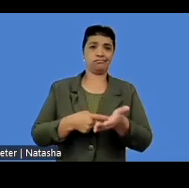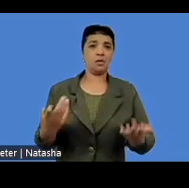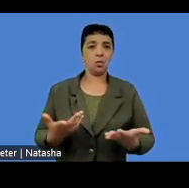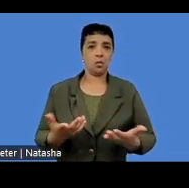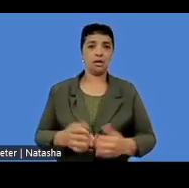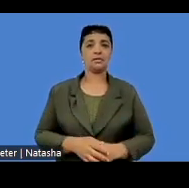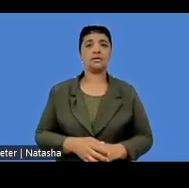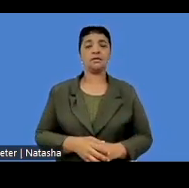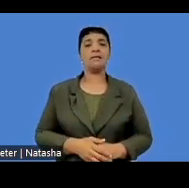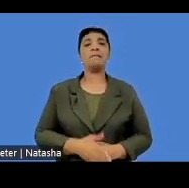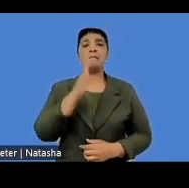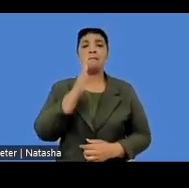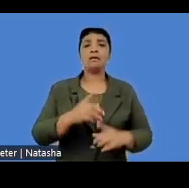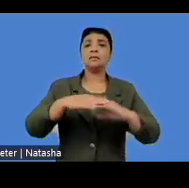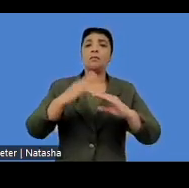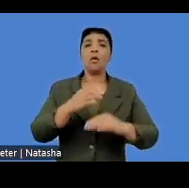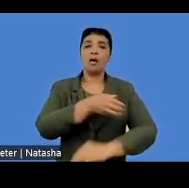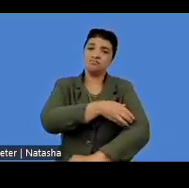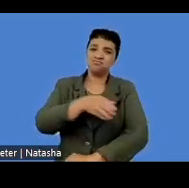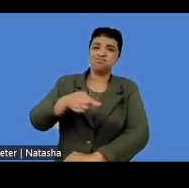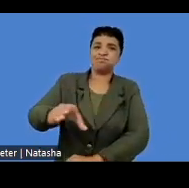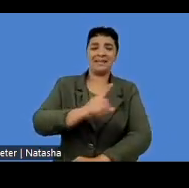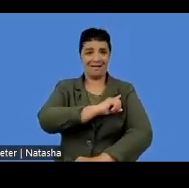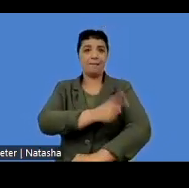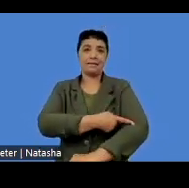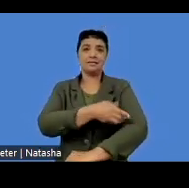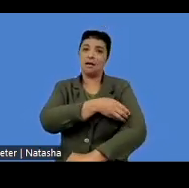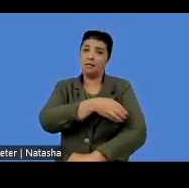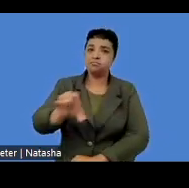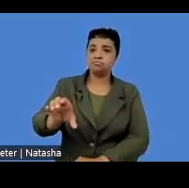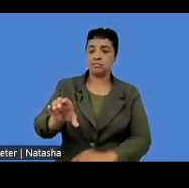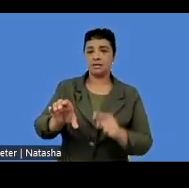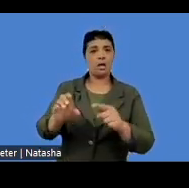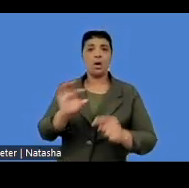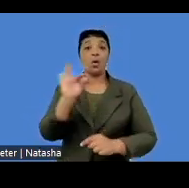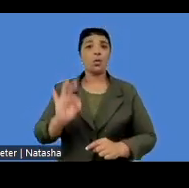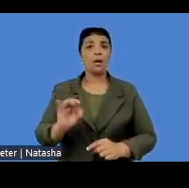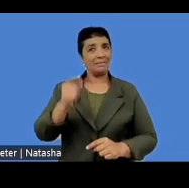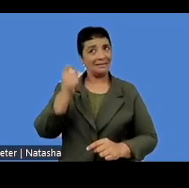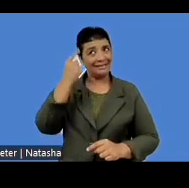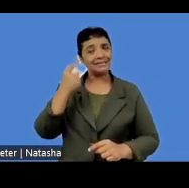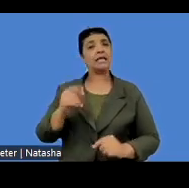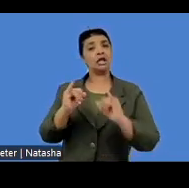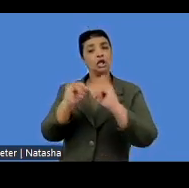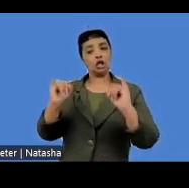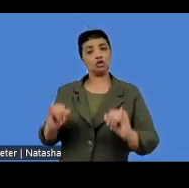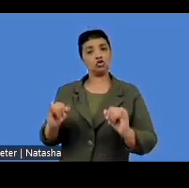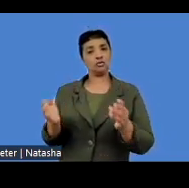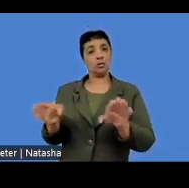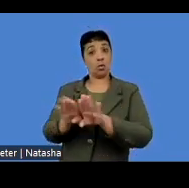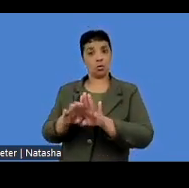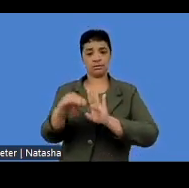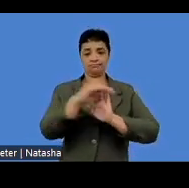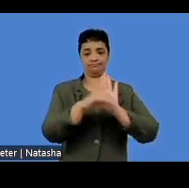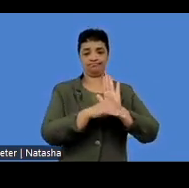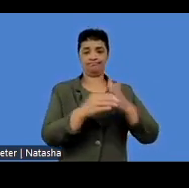enhanced capacity in understanding of the institutionalization guidelines. And we believe this is